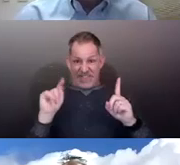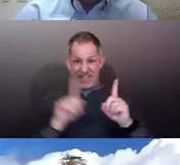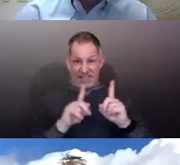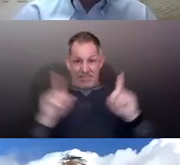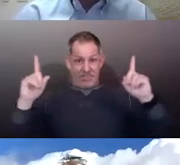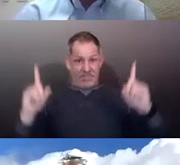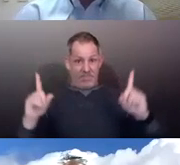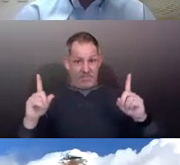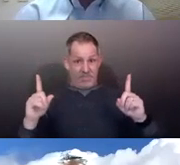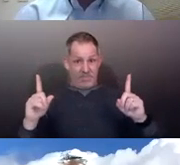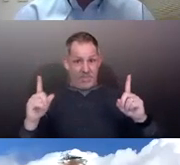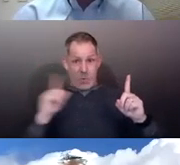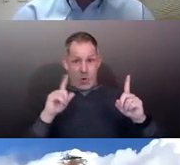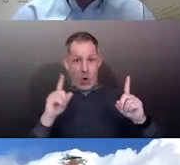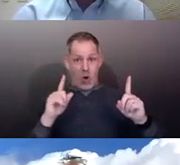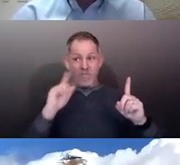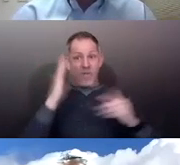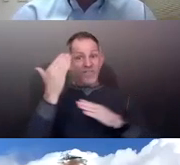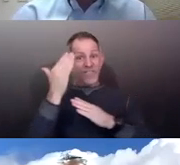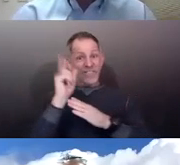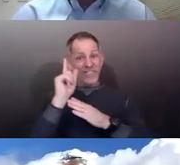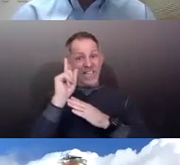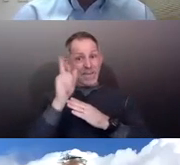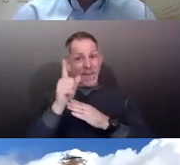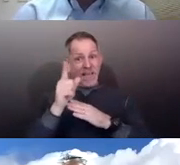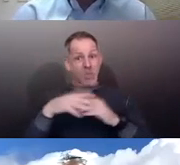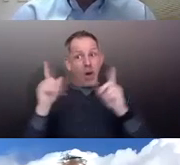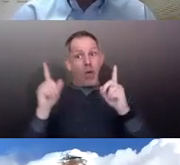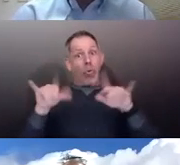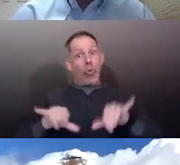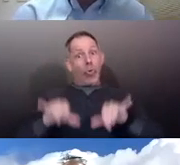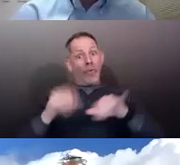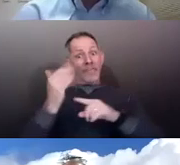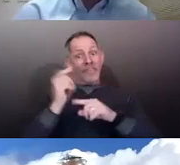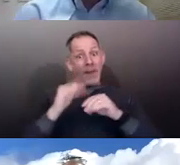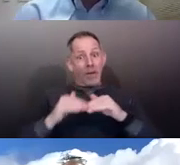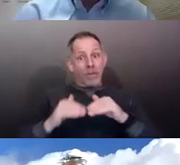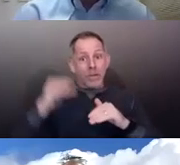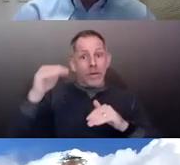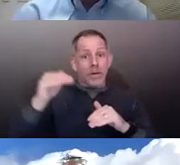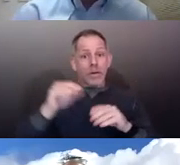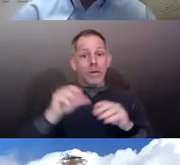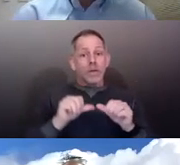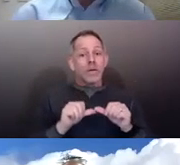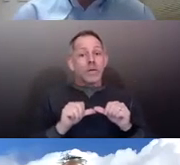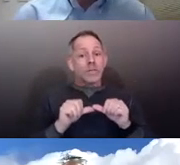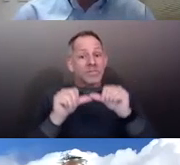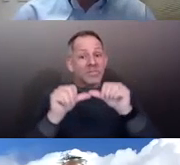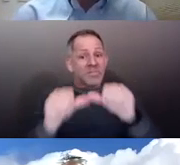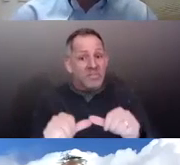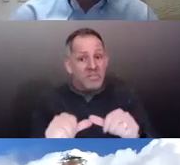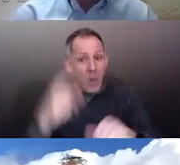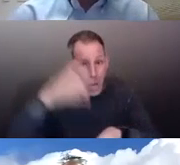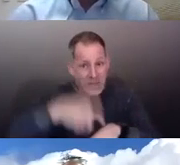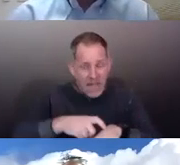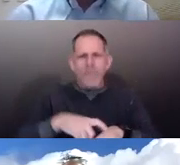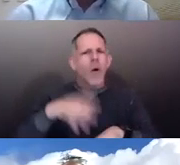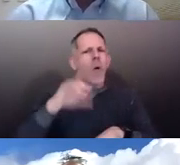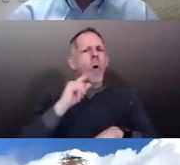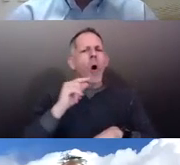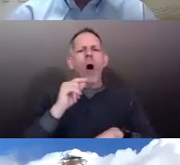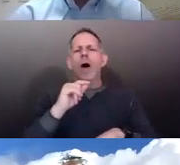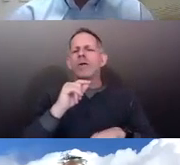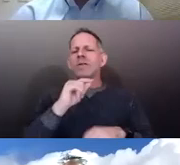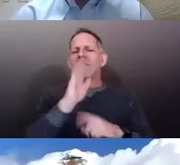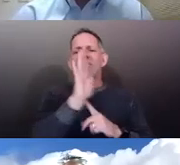cumulatively during any 24-hour period. So that could be a 15-minute stretch, or it could be 5 minutes 3 different times